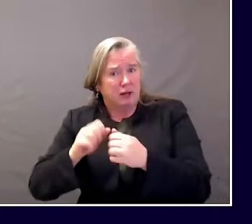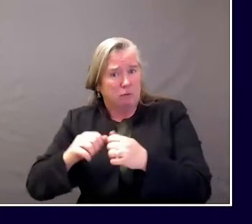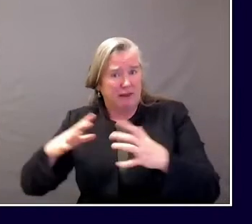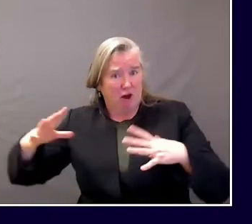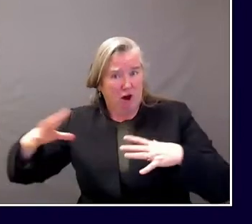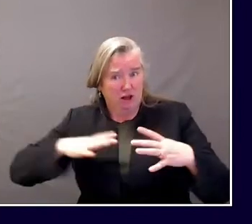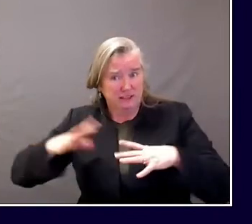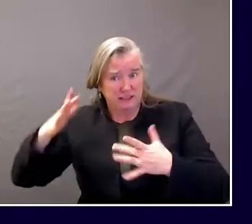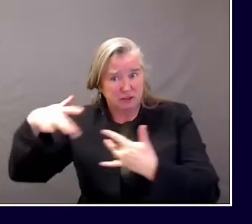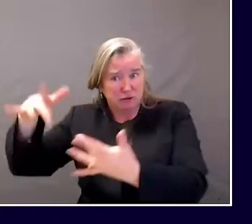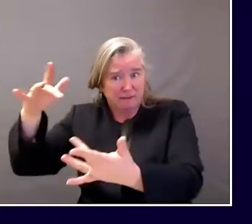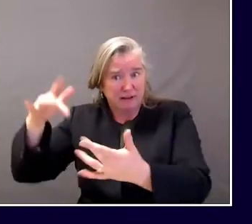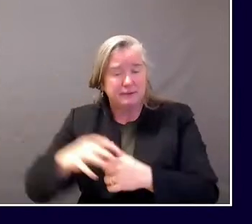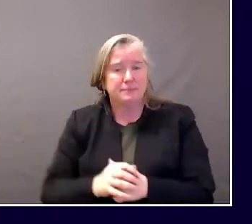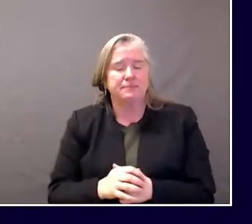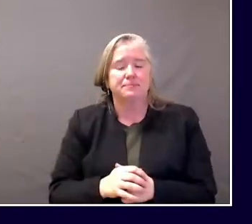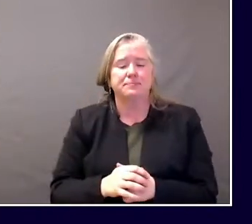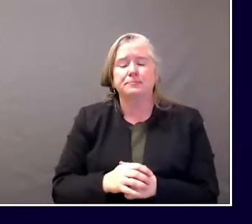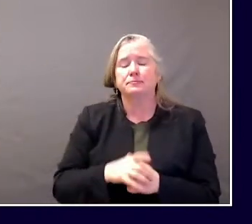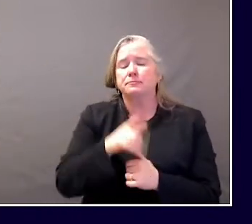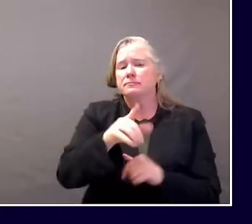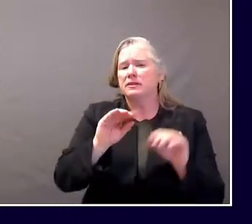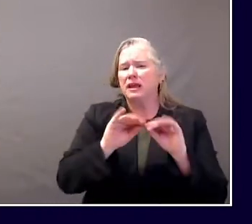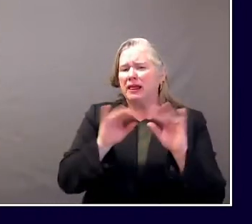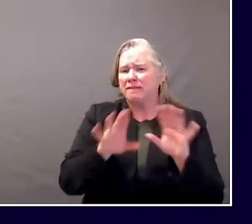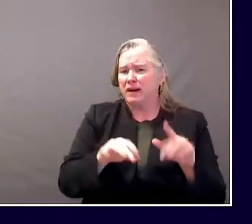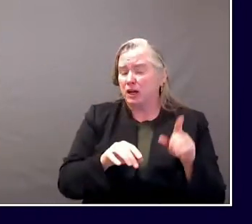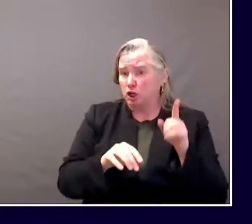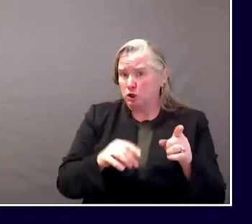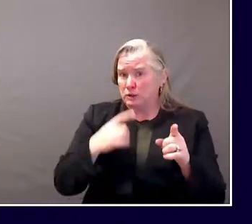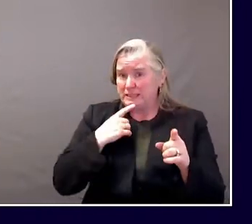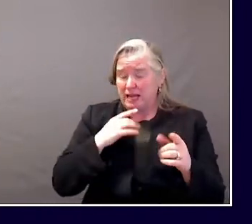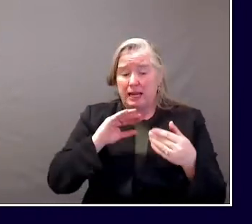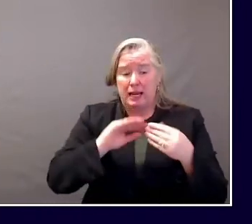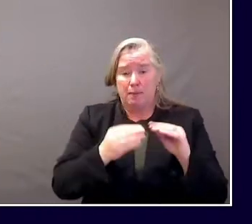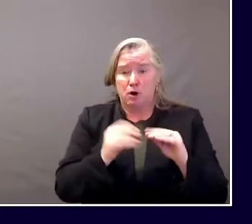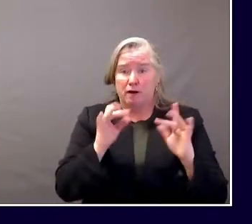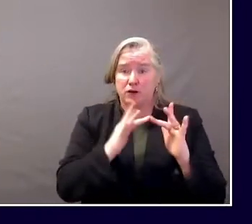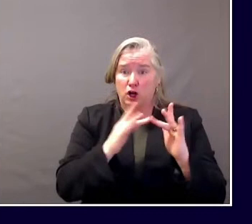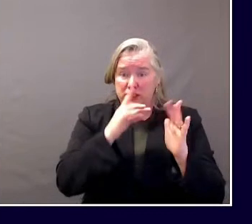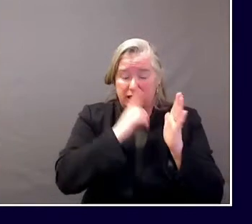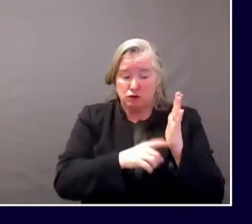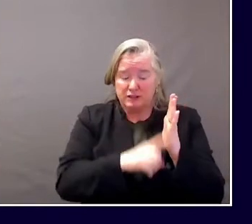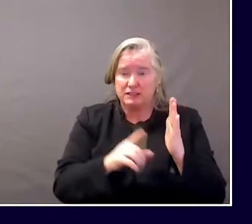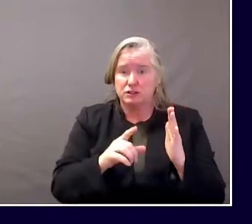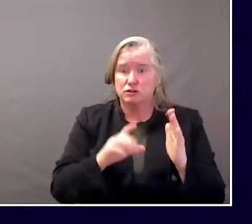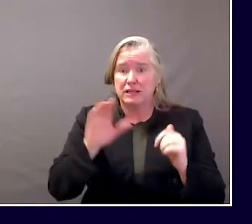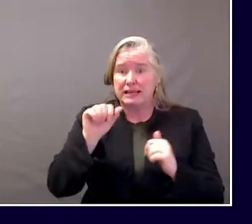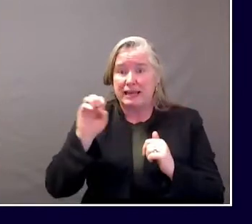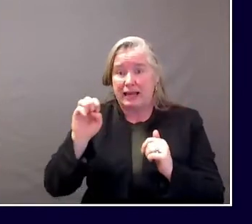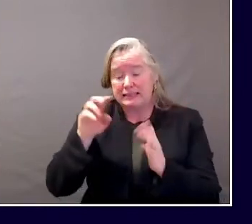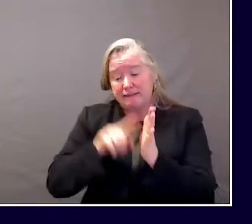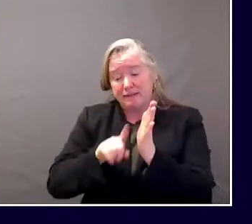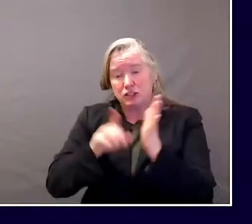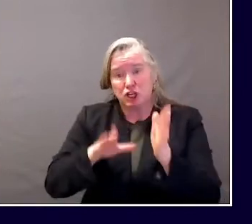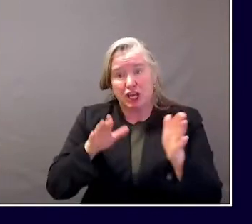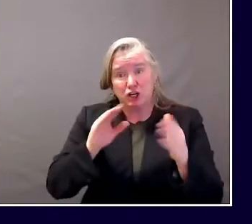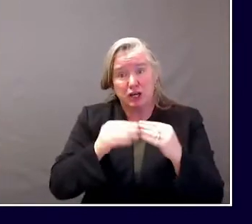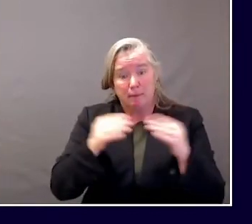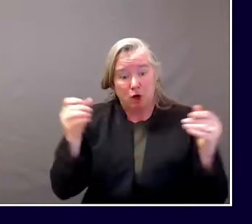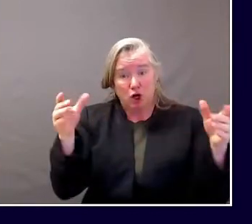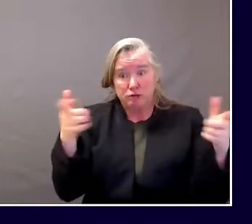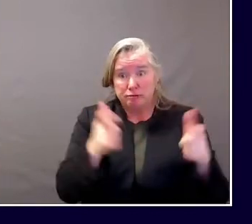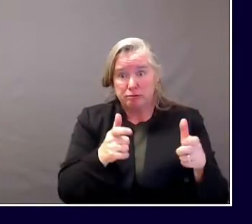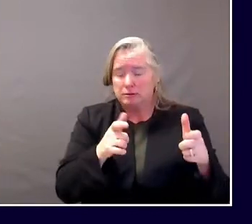has not been a reduction in contact tracers or case investigators. Indeed, the dial has been turning the other